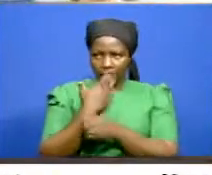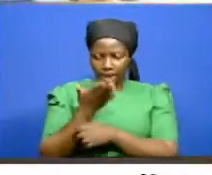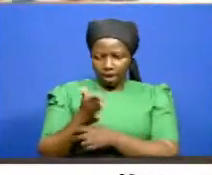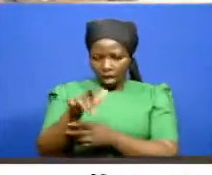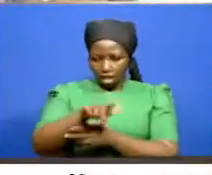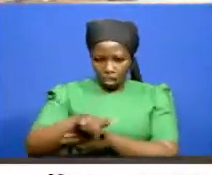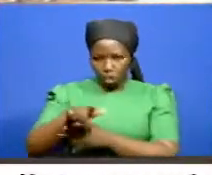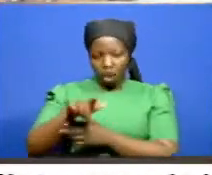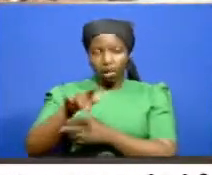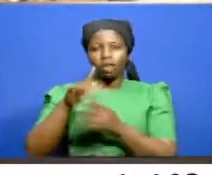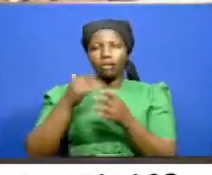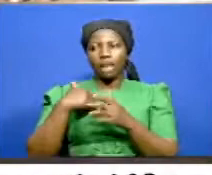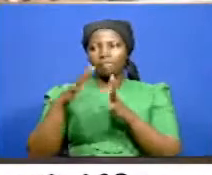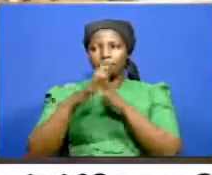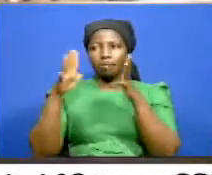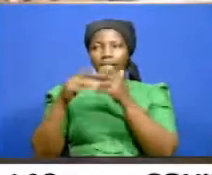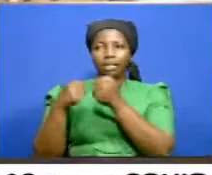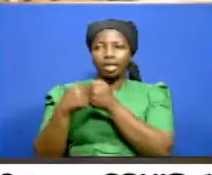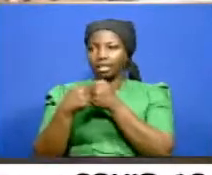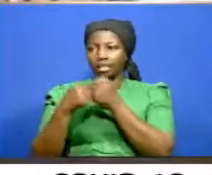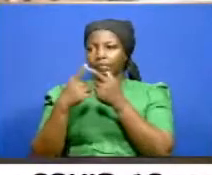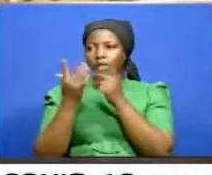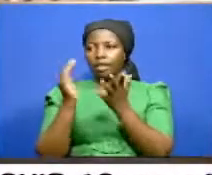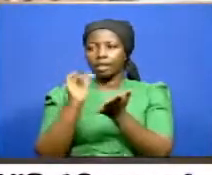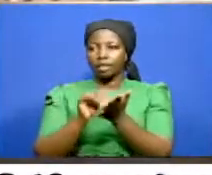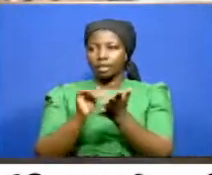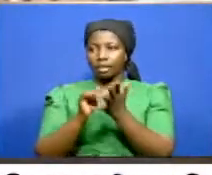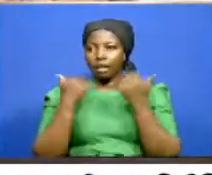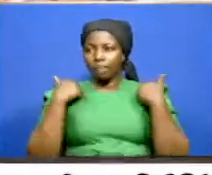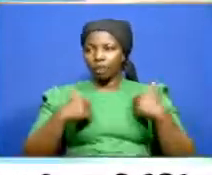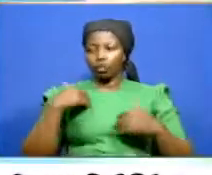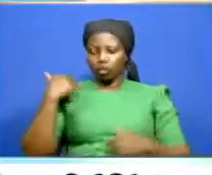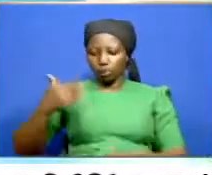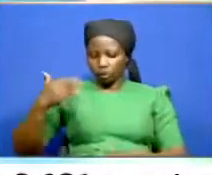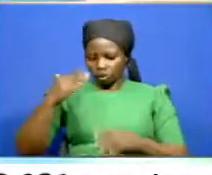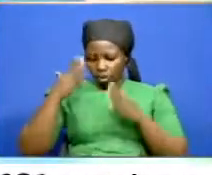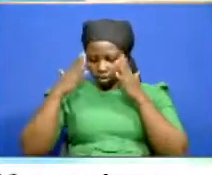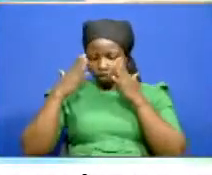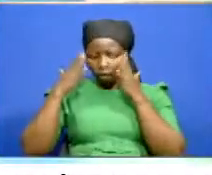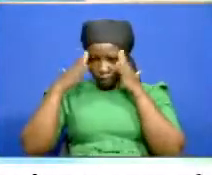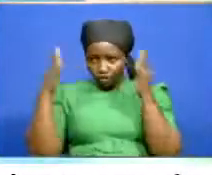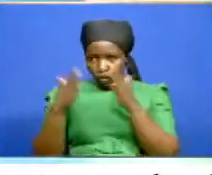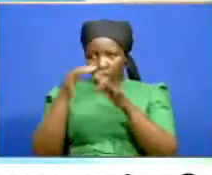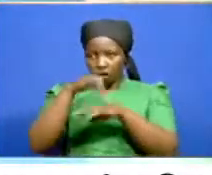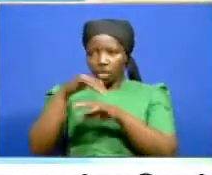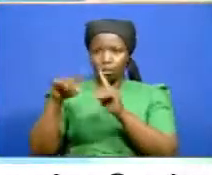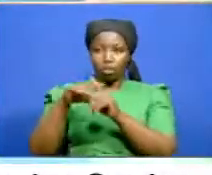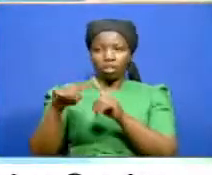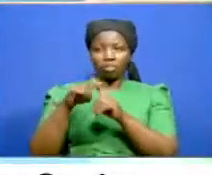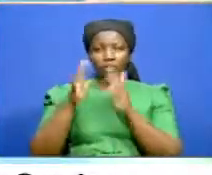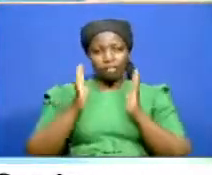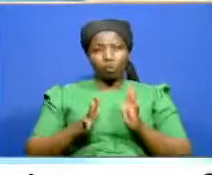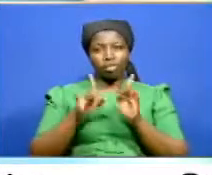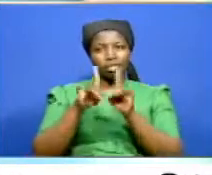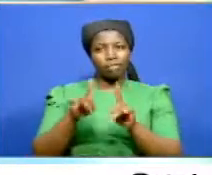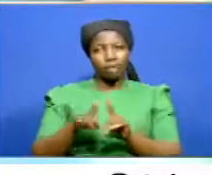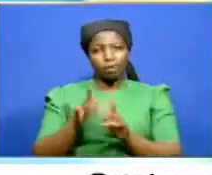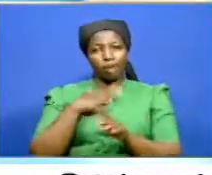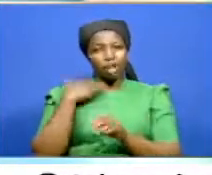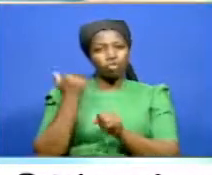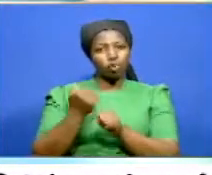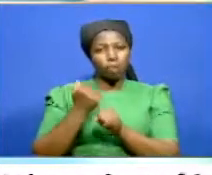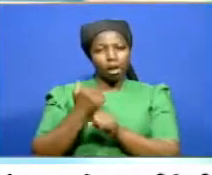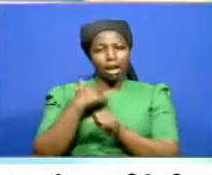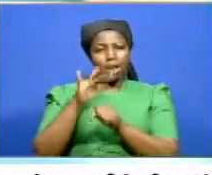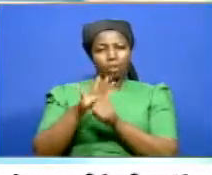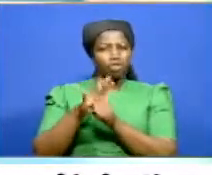own very big challenges, but again, I always choose to focus on the positives. Personally, even in my career, I've had all those challenges, but